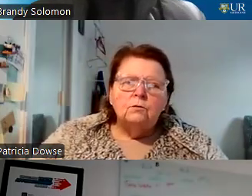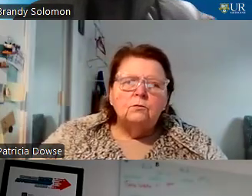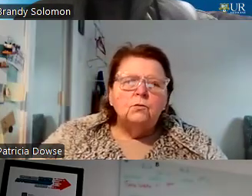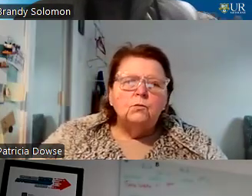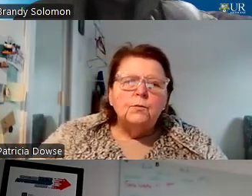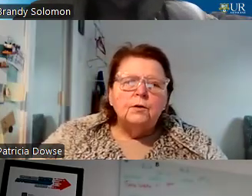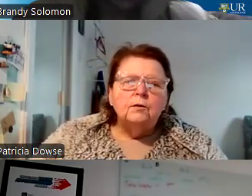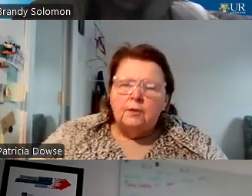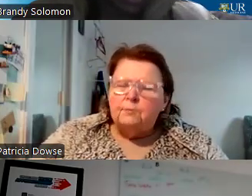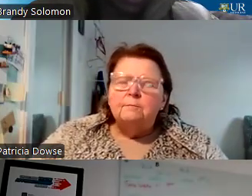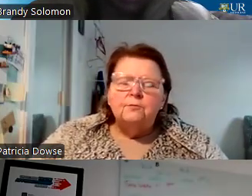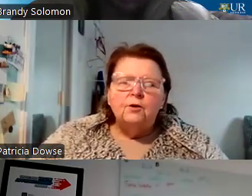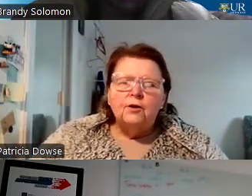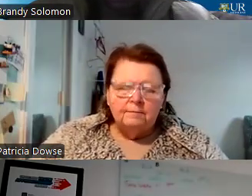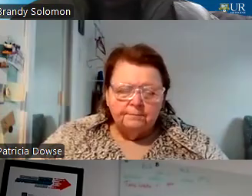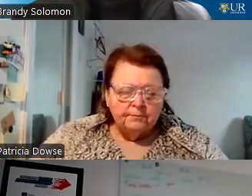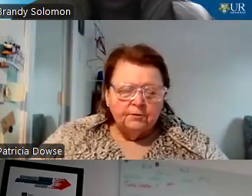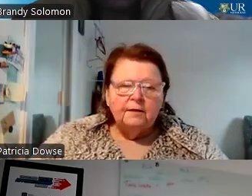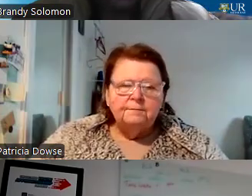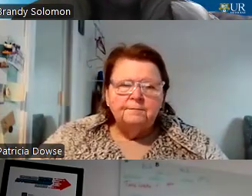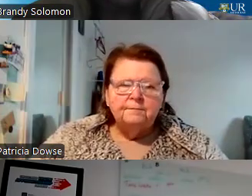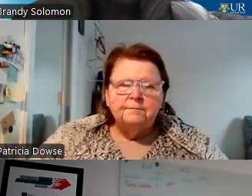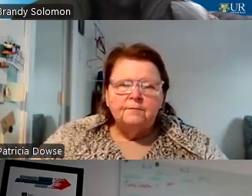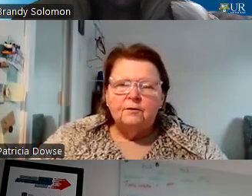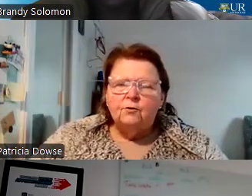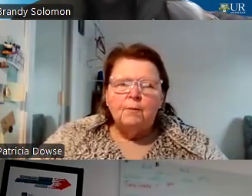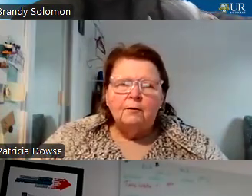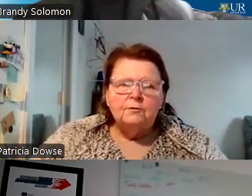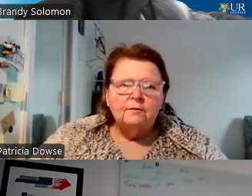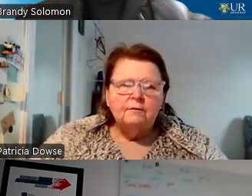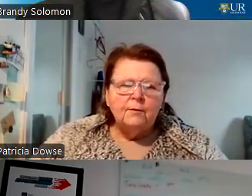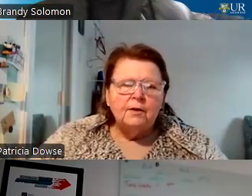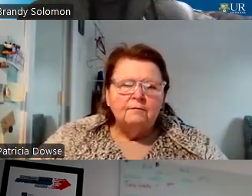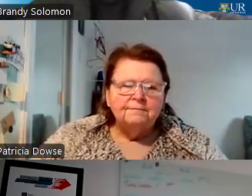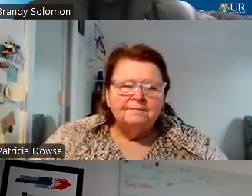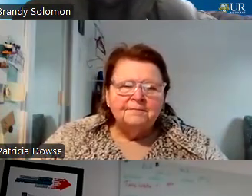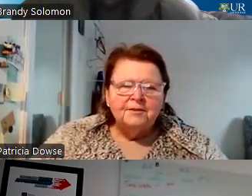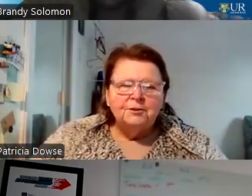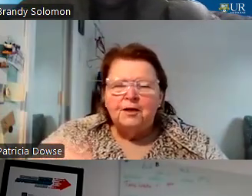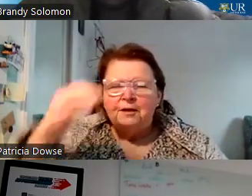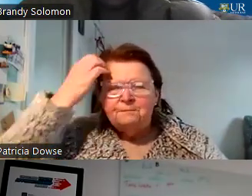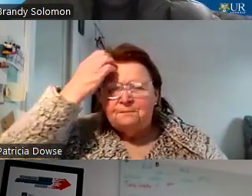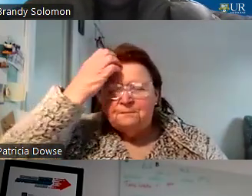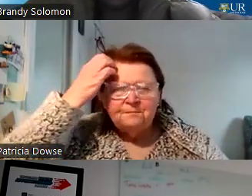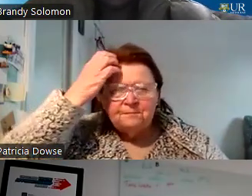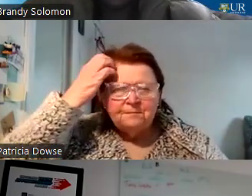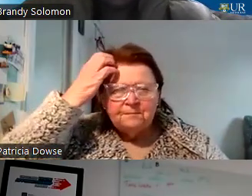So I'm sorry. One, two. no, go ahead. Where's Go it ahead. going? There we We're going go. backwards. There we go. There. That's you. Go